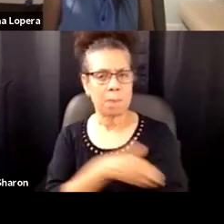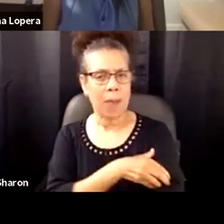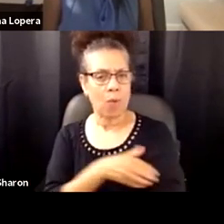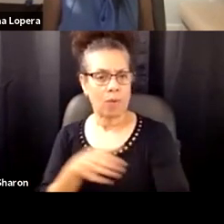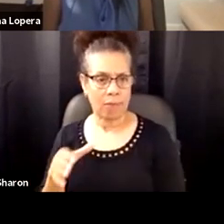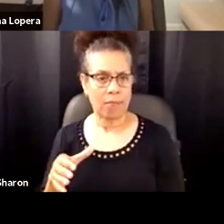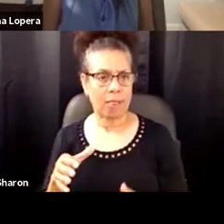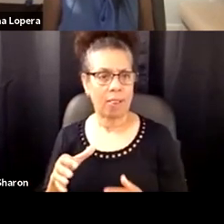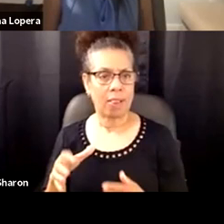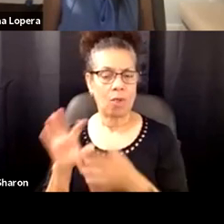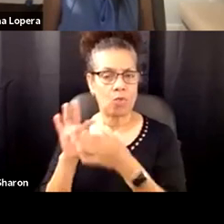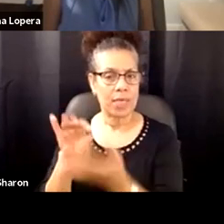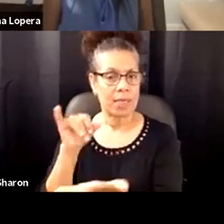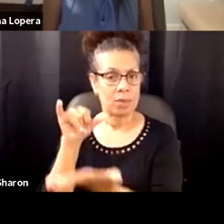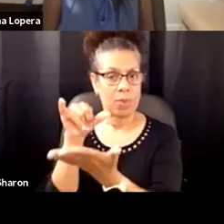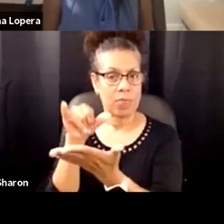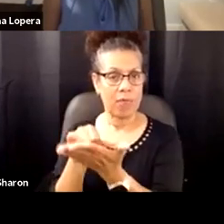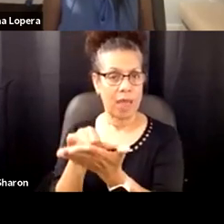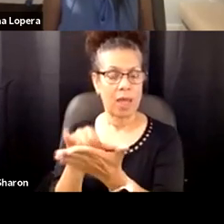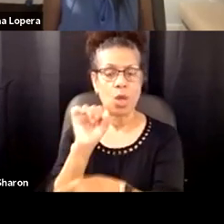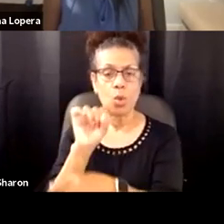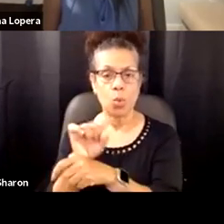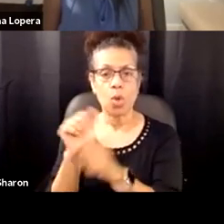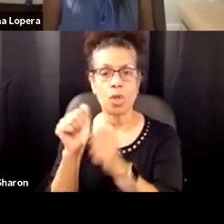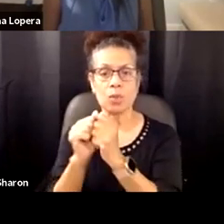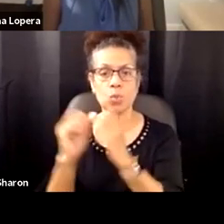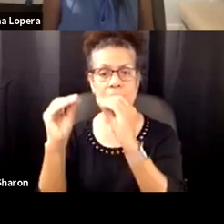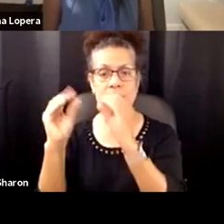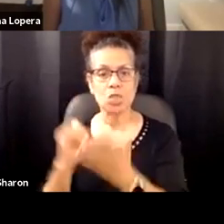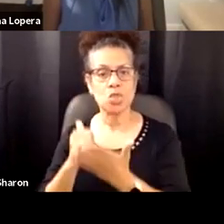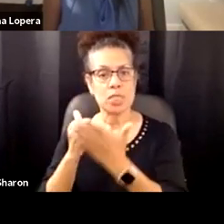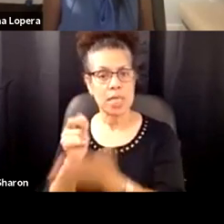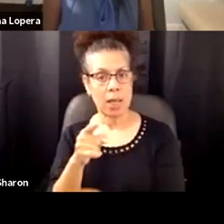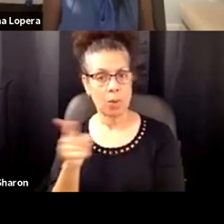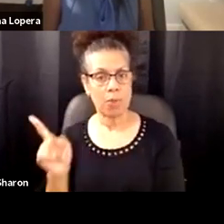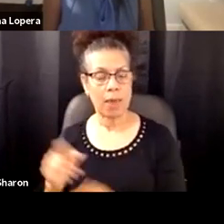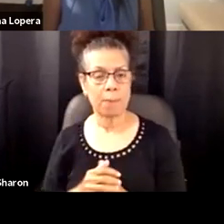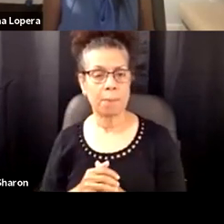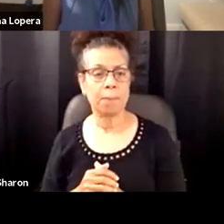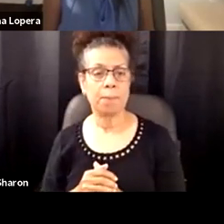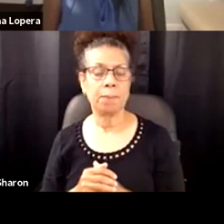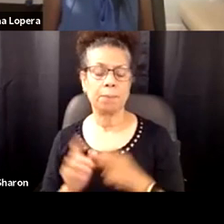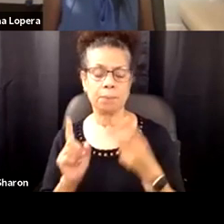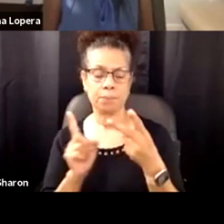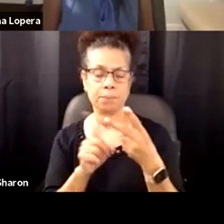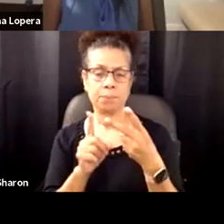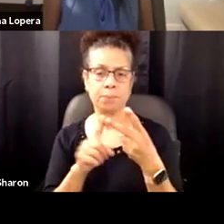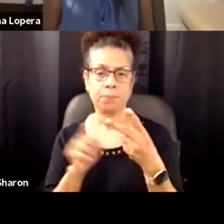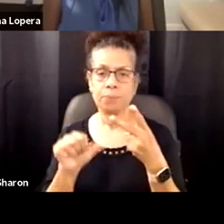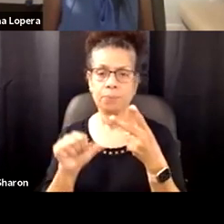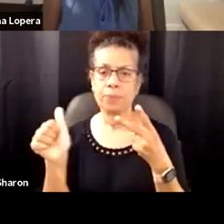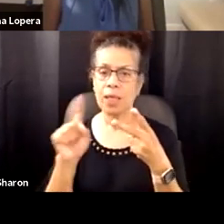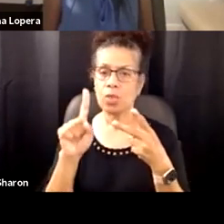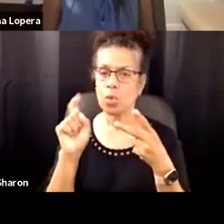terms of of that approach and what are we doing with teachers to help them with that work the other question i had that